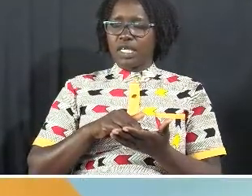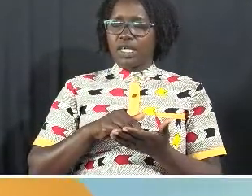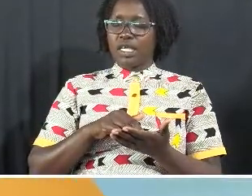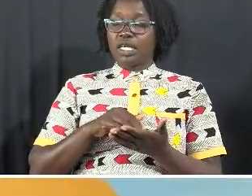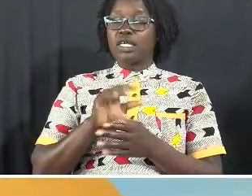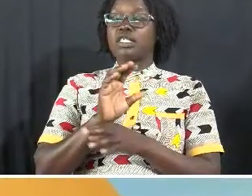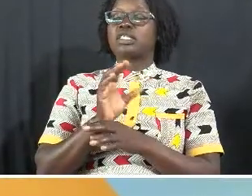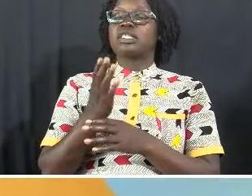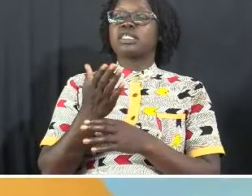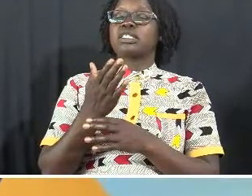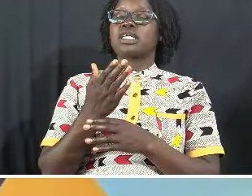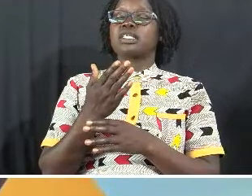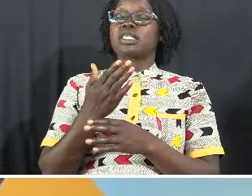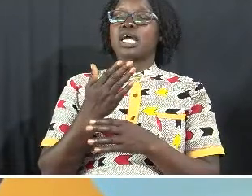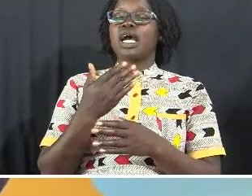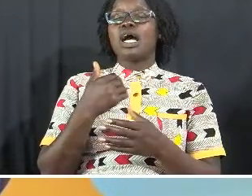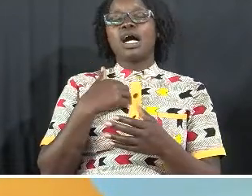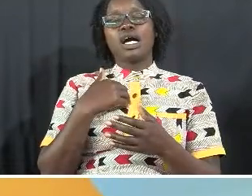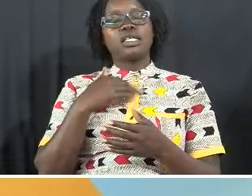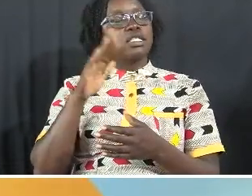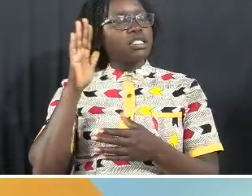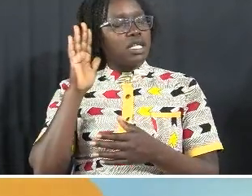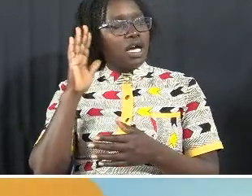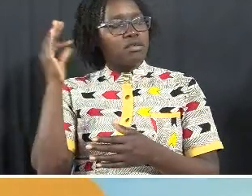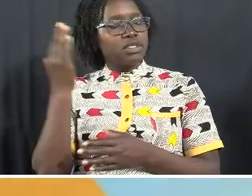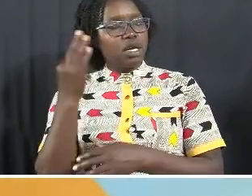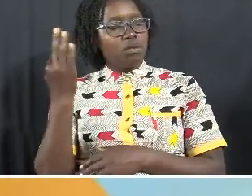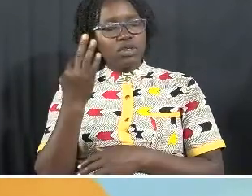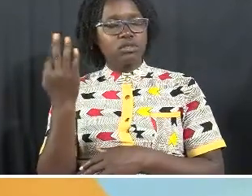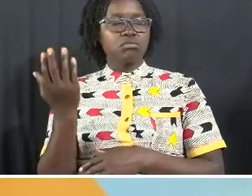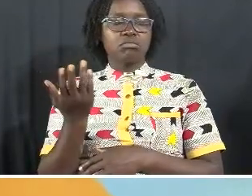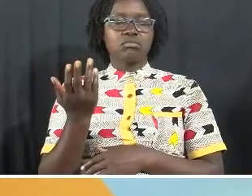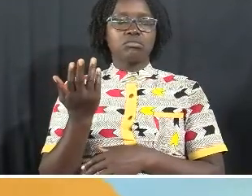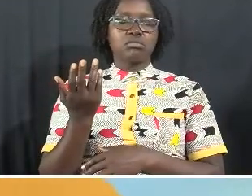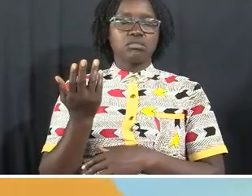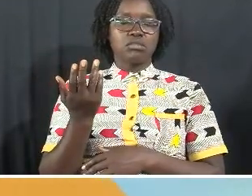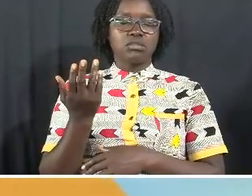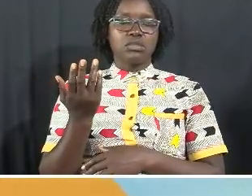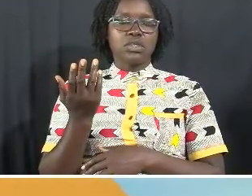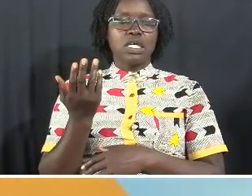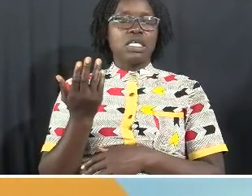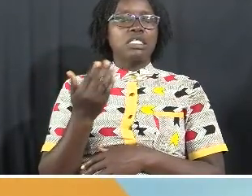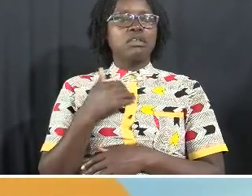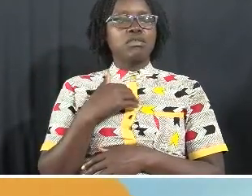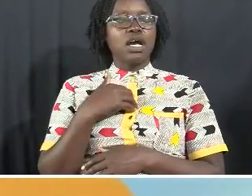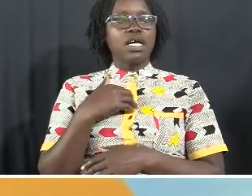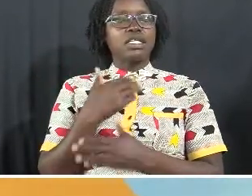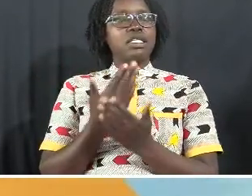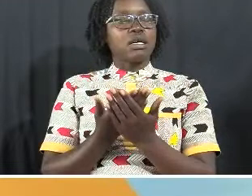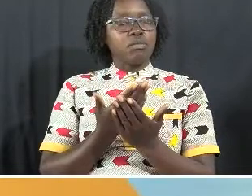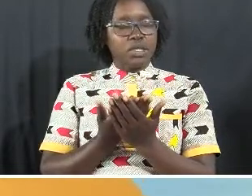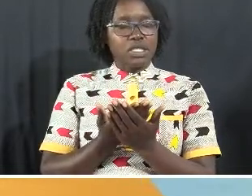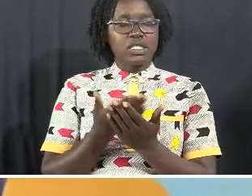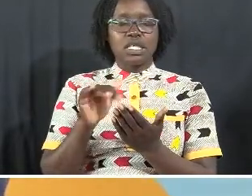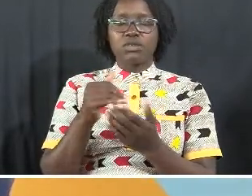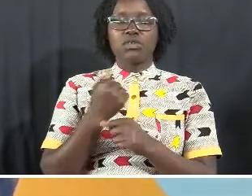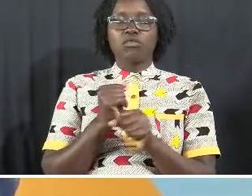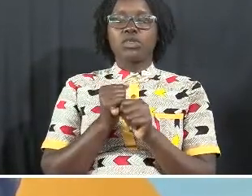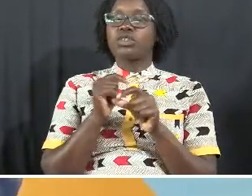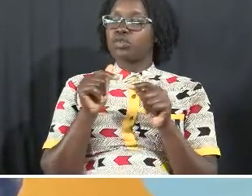He has heard the sermon. She has heard the sermon. They have heard the pleas that I've made